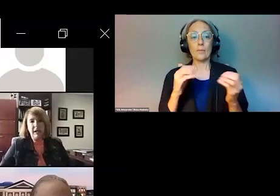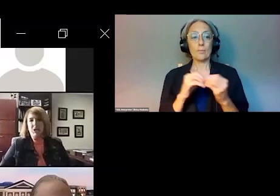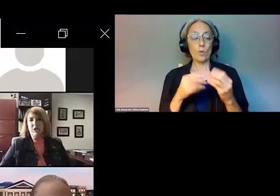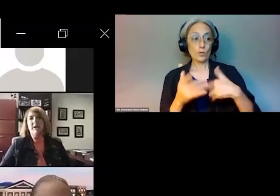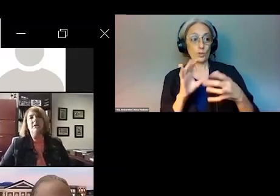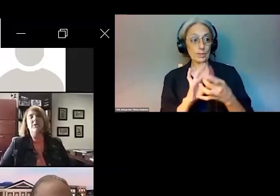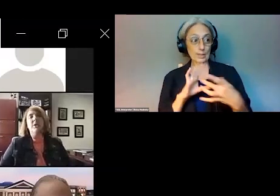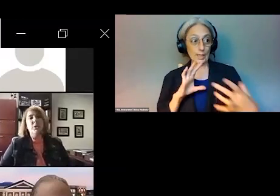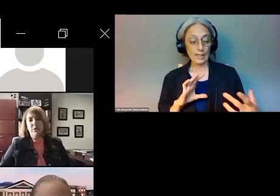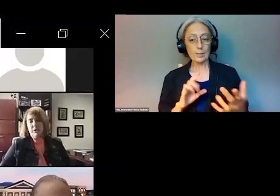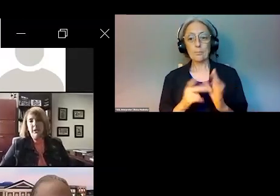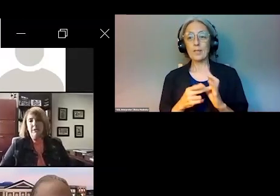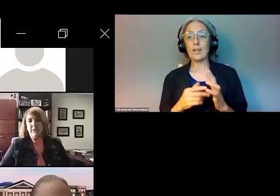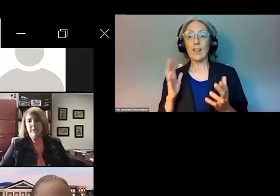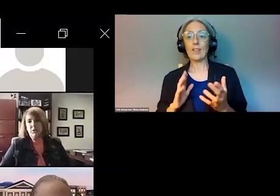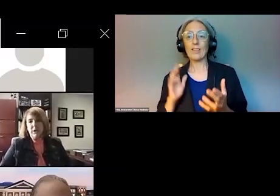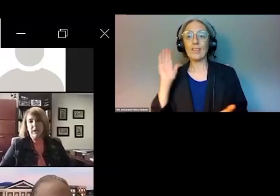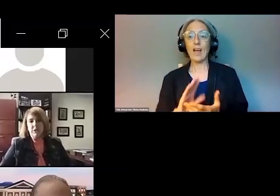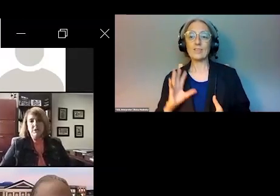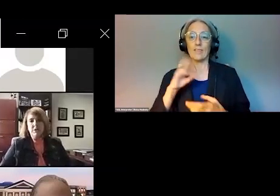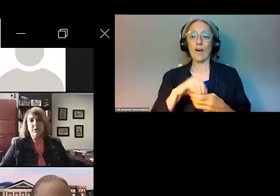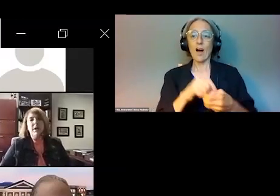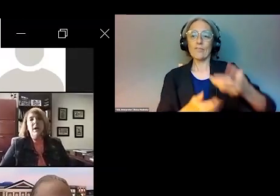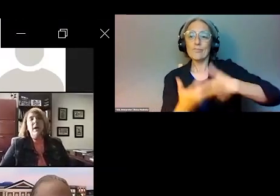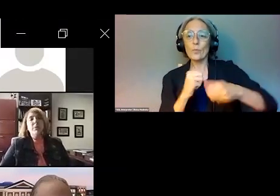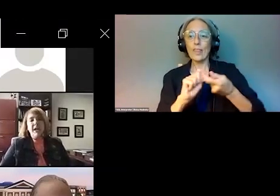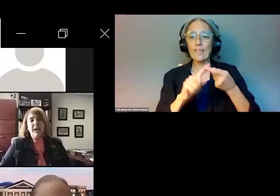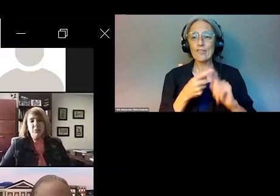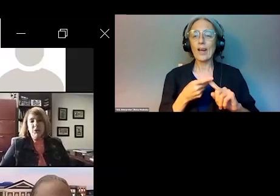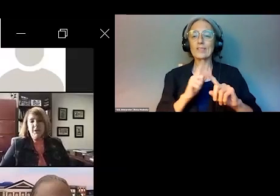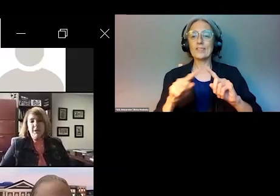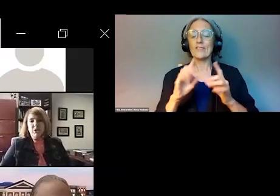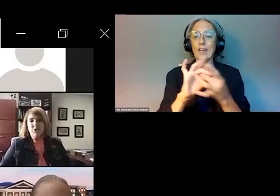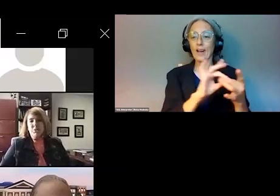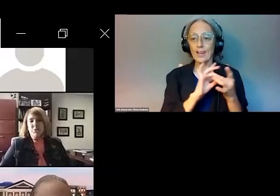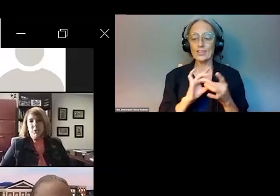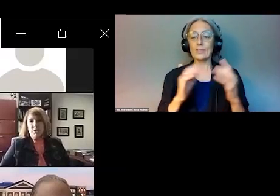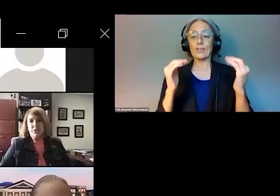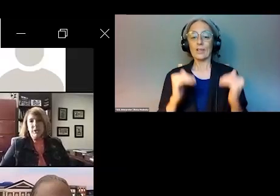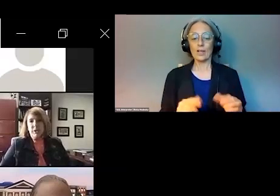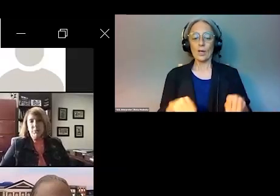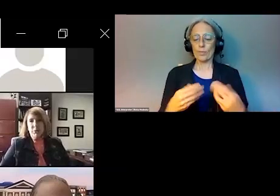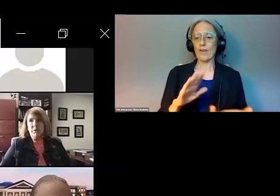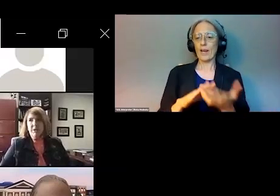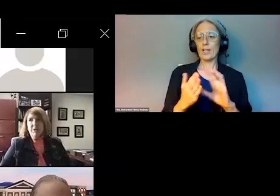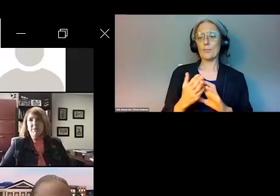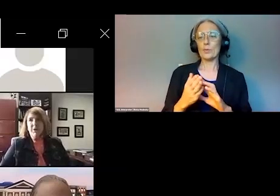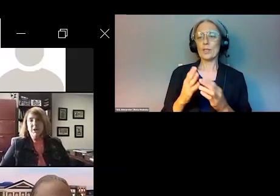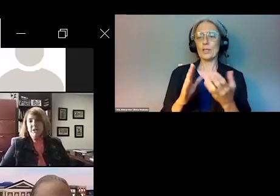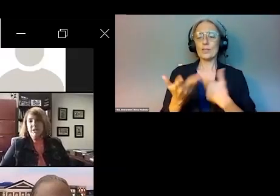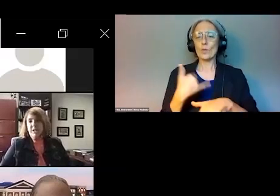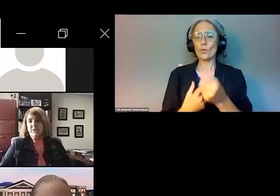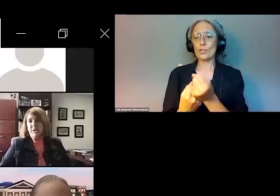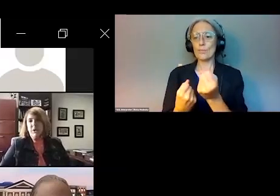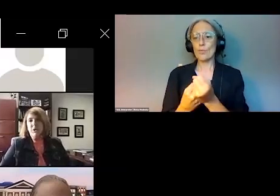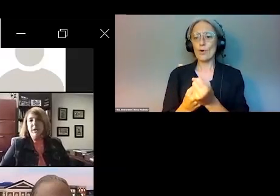they're engaging less with their friends and social connections. Providing community-based social supports is really important. This has been